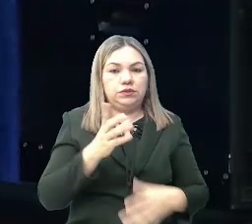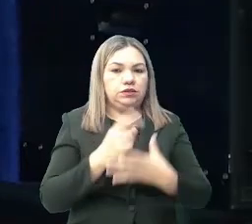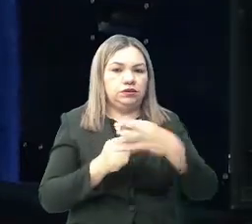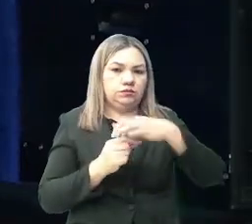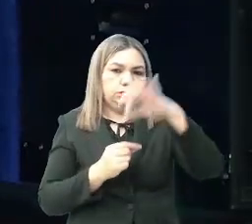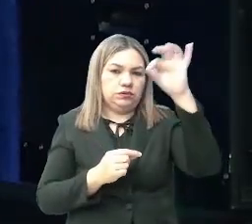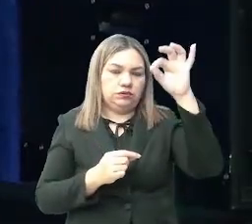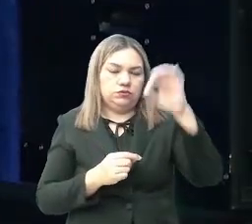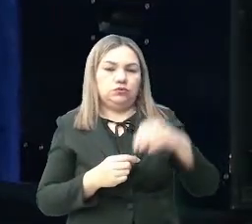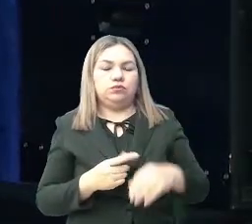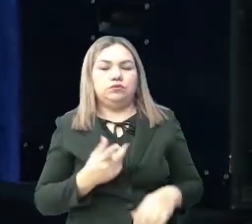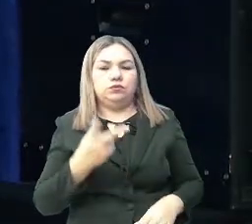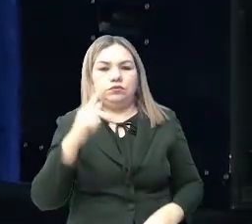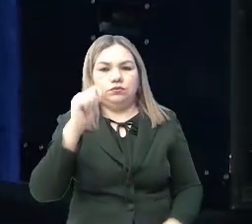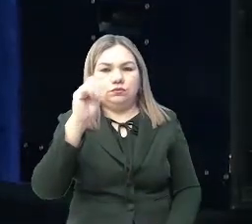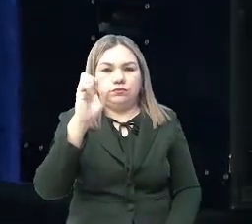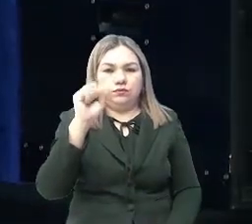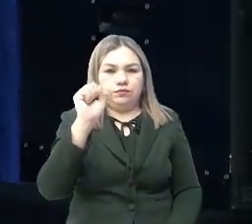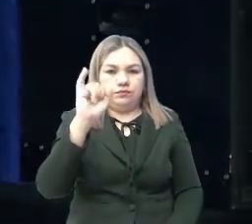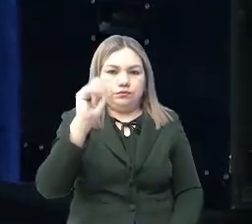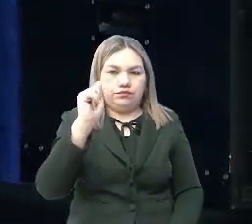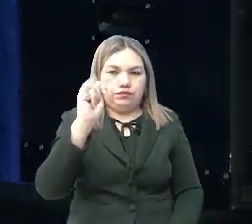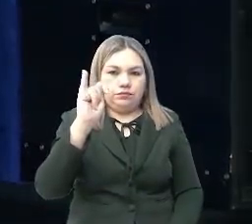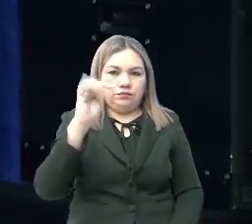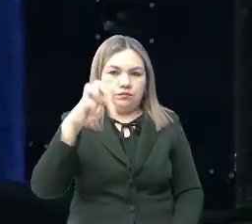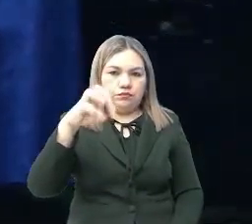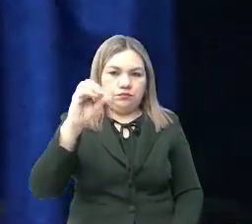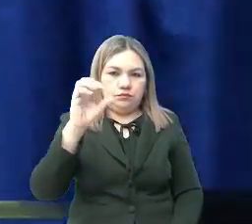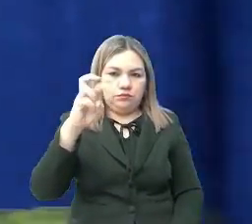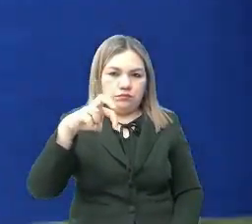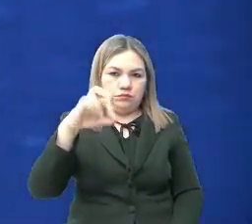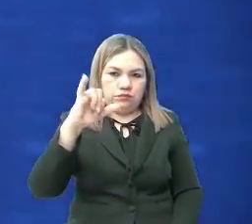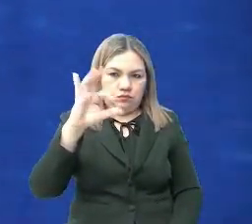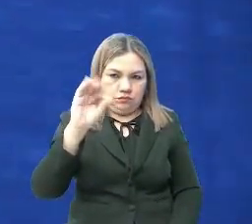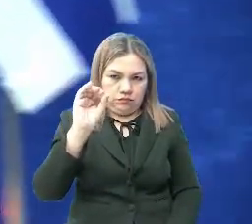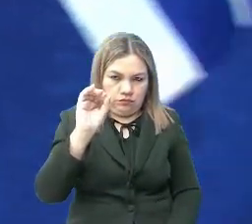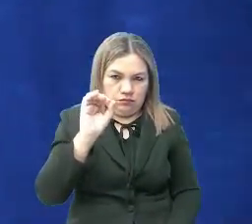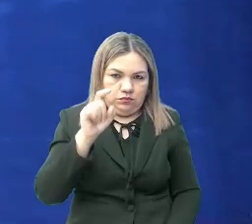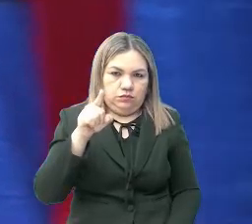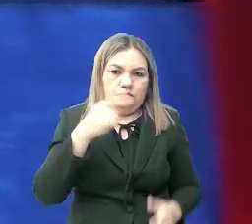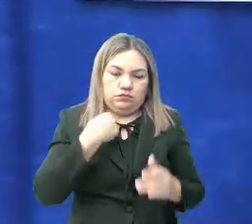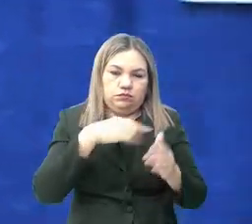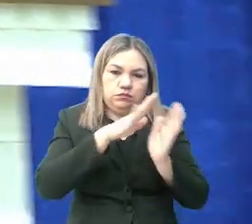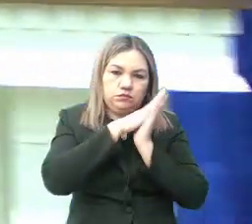the Lord, who's that apostle? You're going to dream with me.